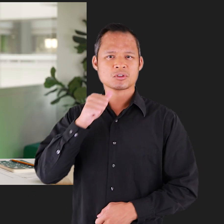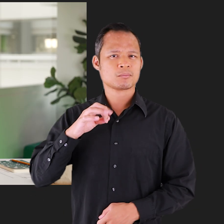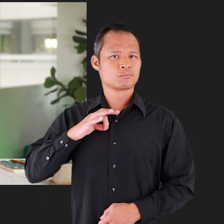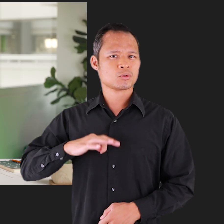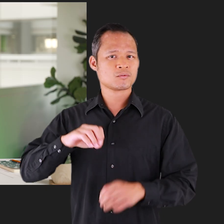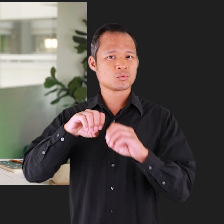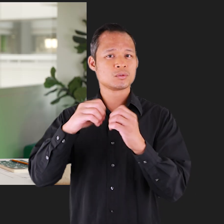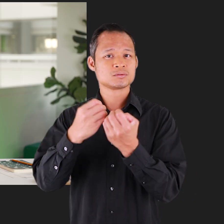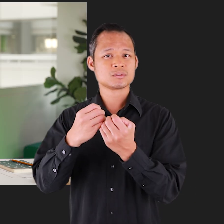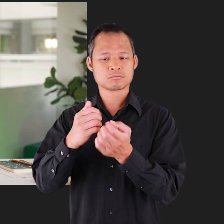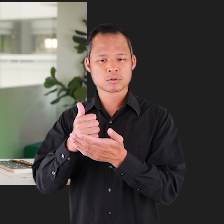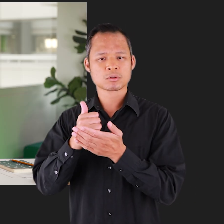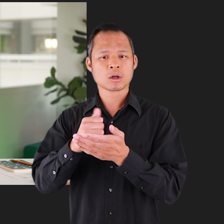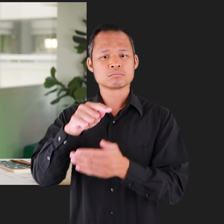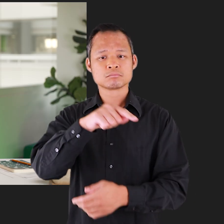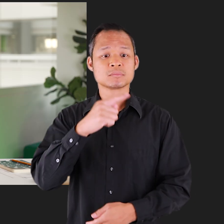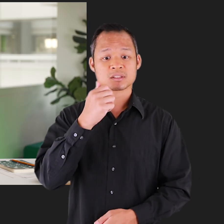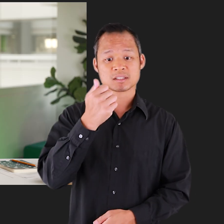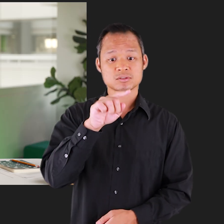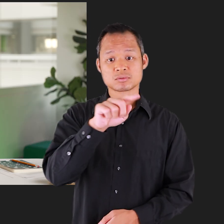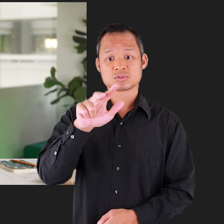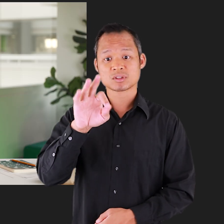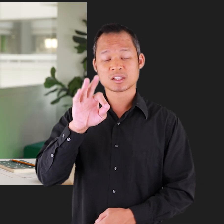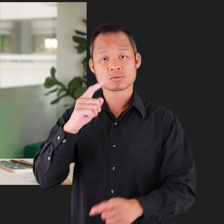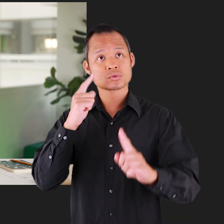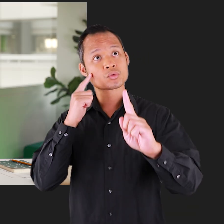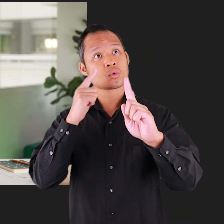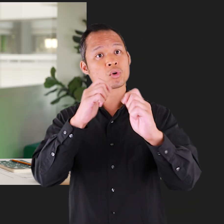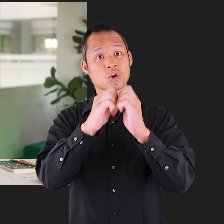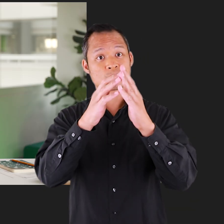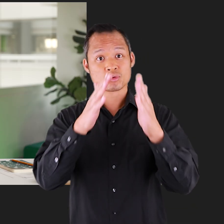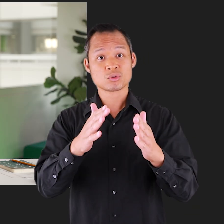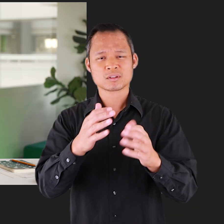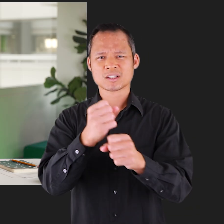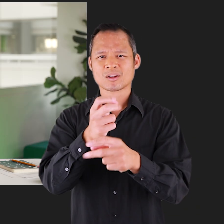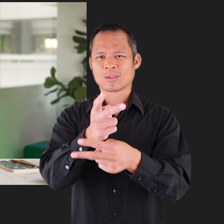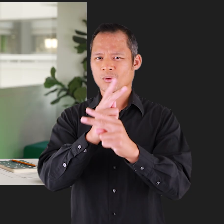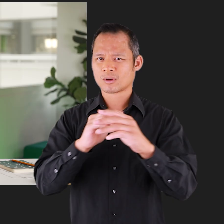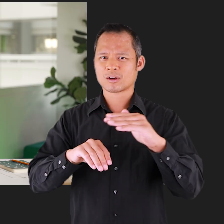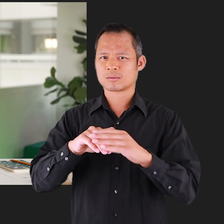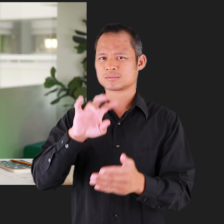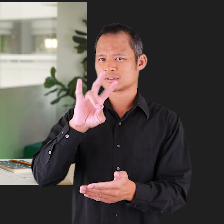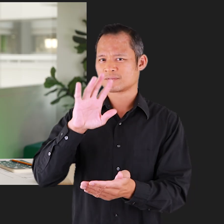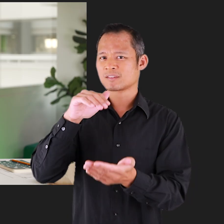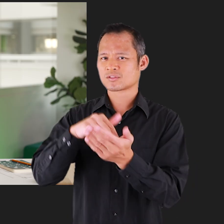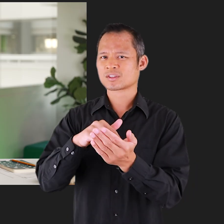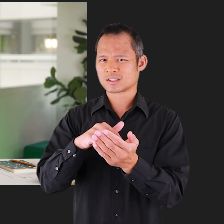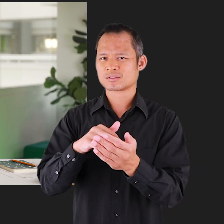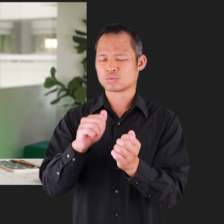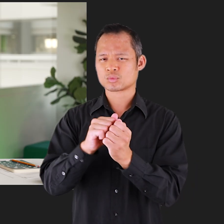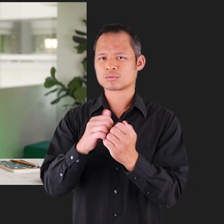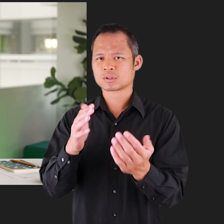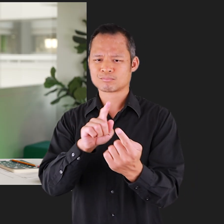organization helping young, aspiring entrepreneurs between the ages of 18 to 39 secure funding in the form of a loan along